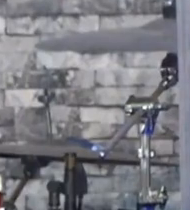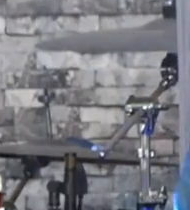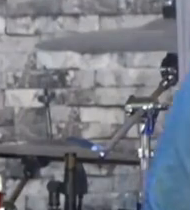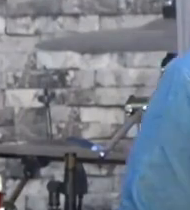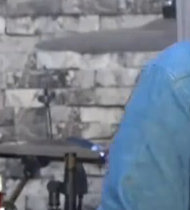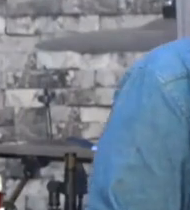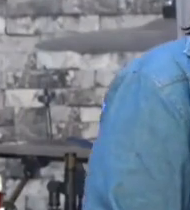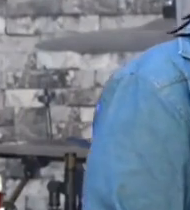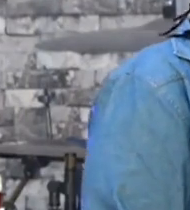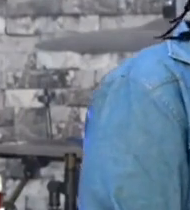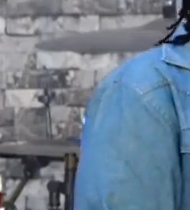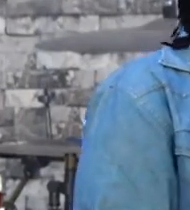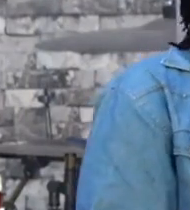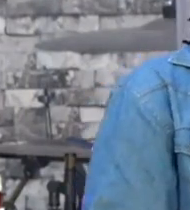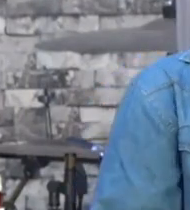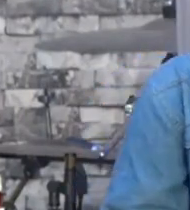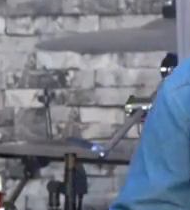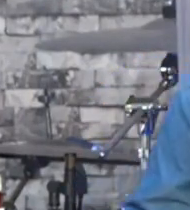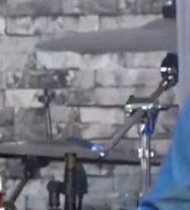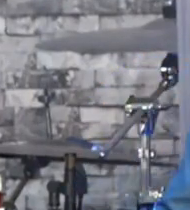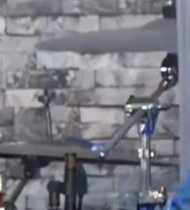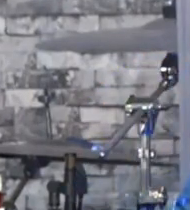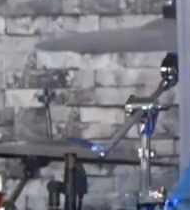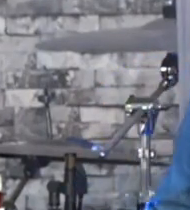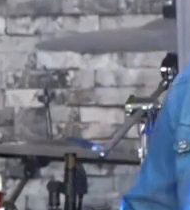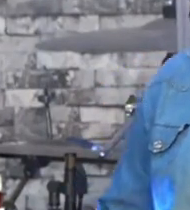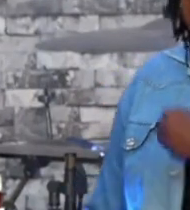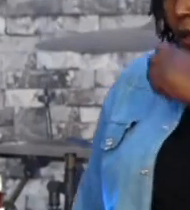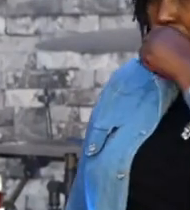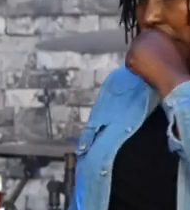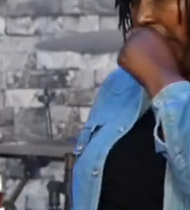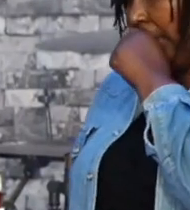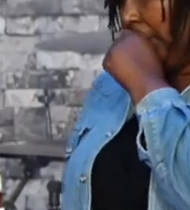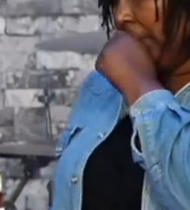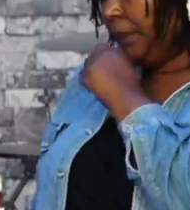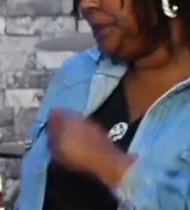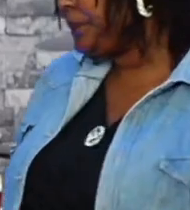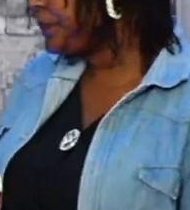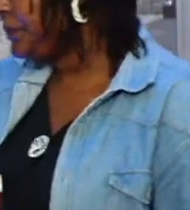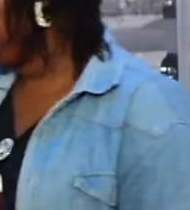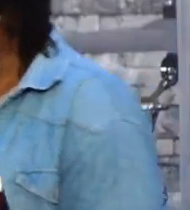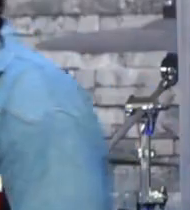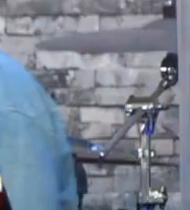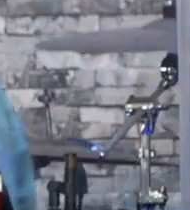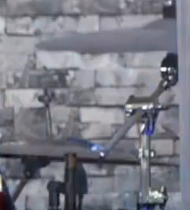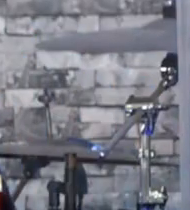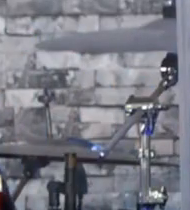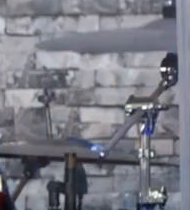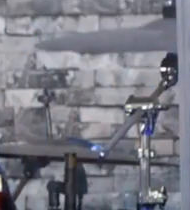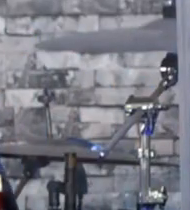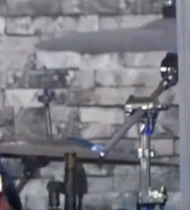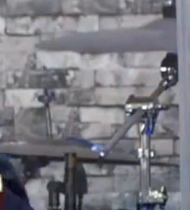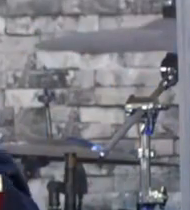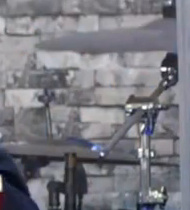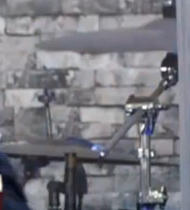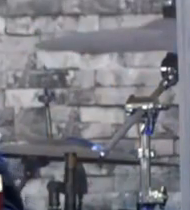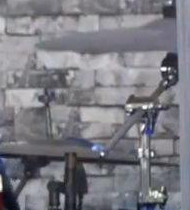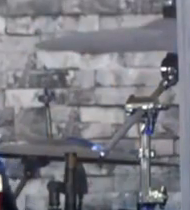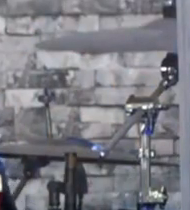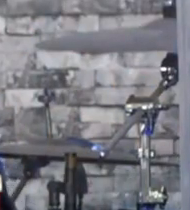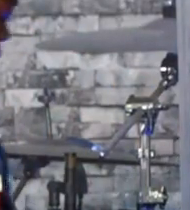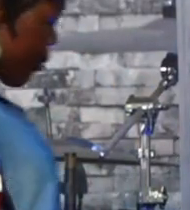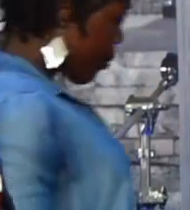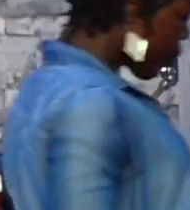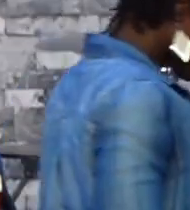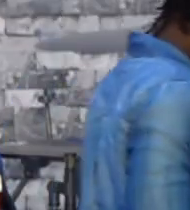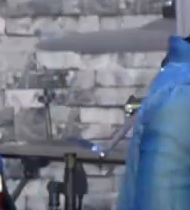I came to let you know that Jesus is here. Nilikuja kukufanya ukajue kwamba Yesu yuko hapa. This would might be the well of your Jacob.